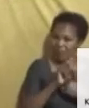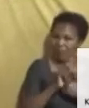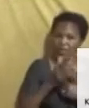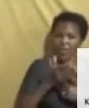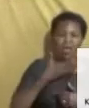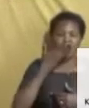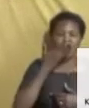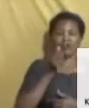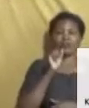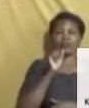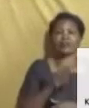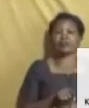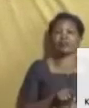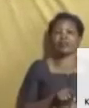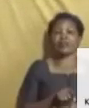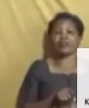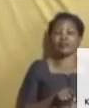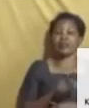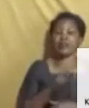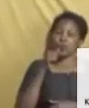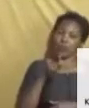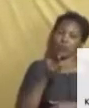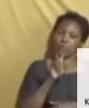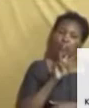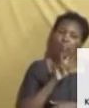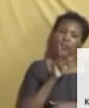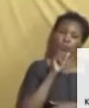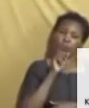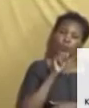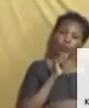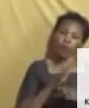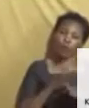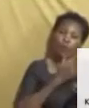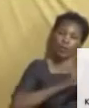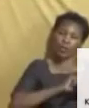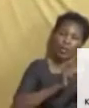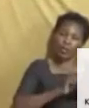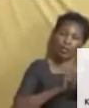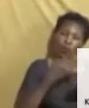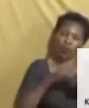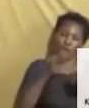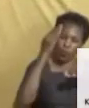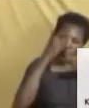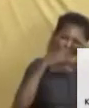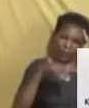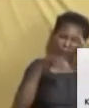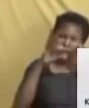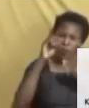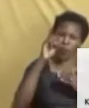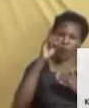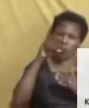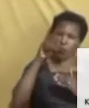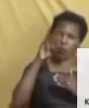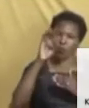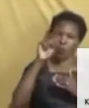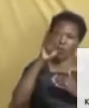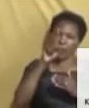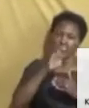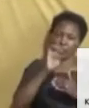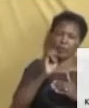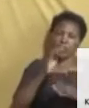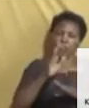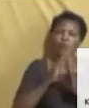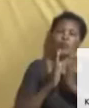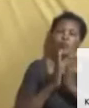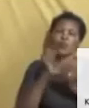yes. You've seen it from the writings of Professor Nubweze in the book I've just referred you